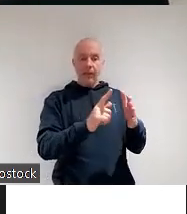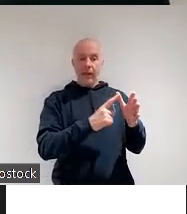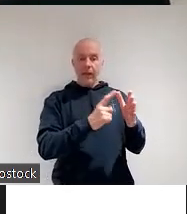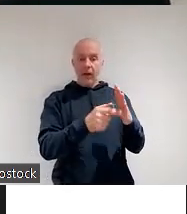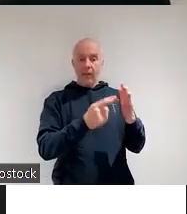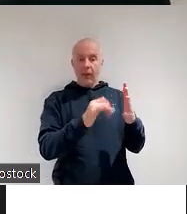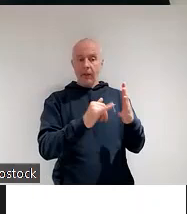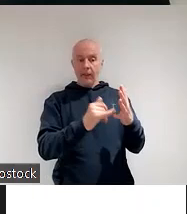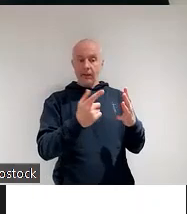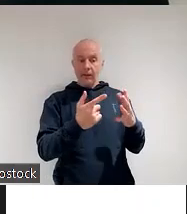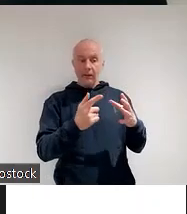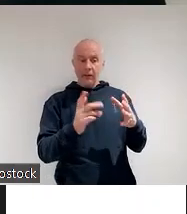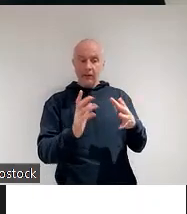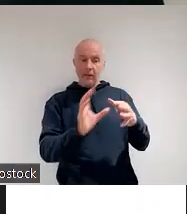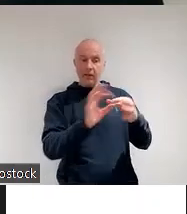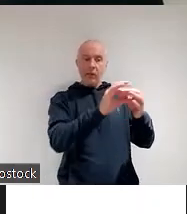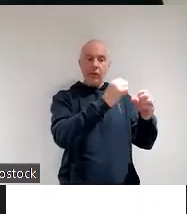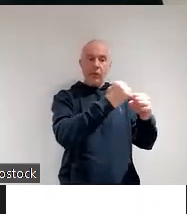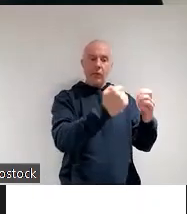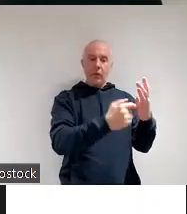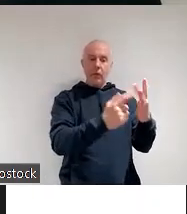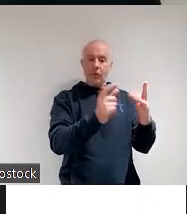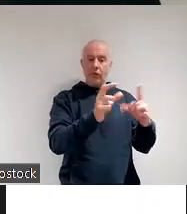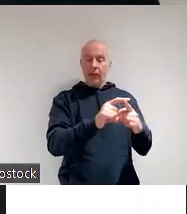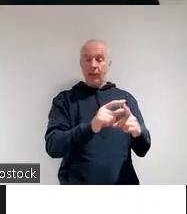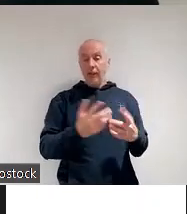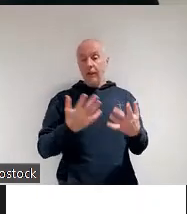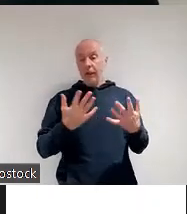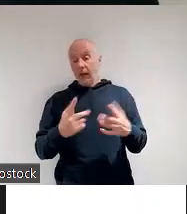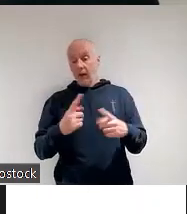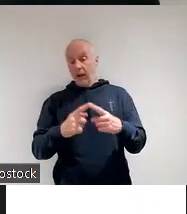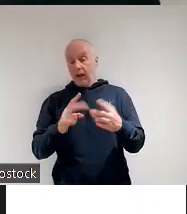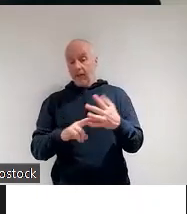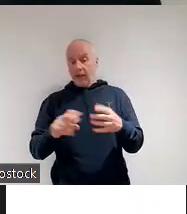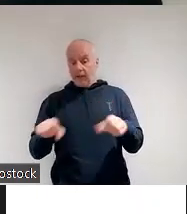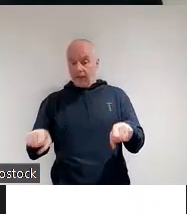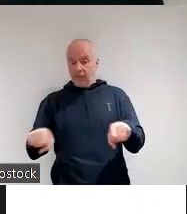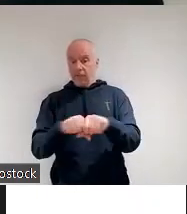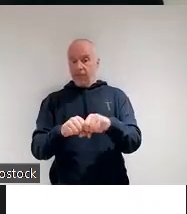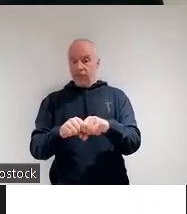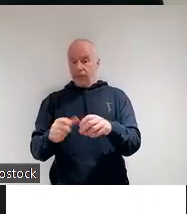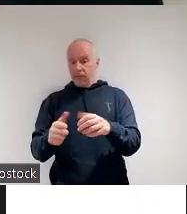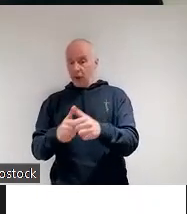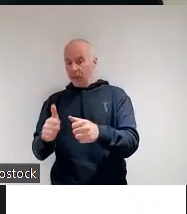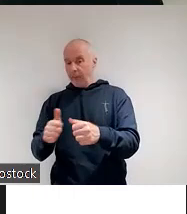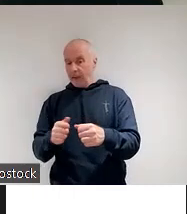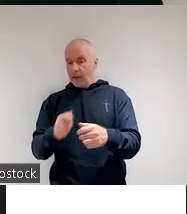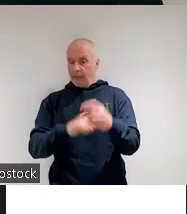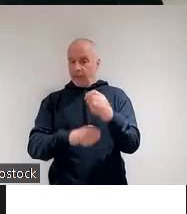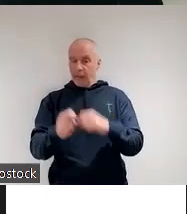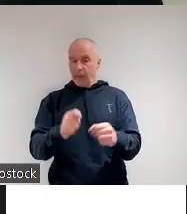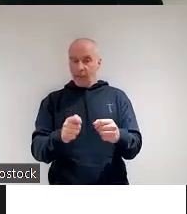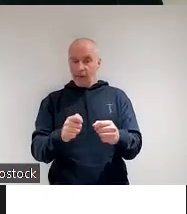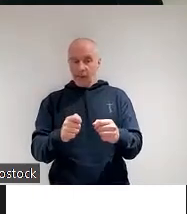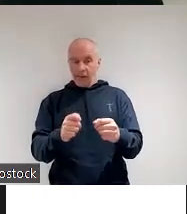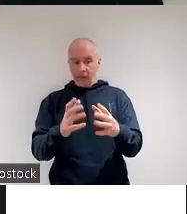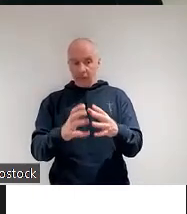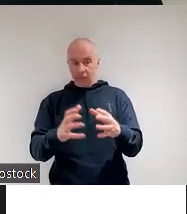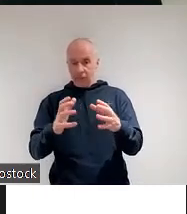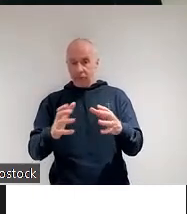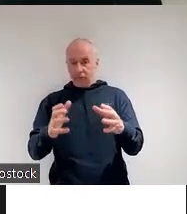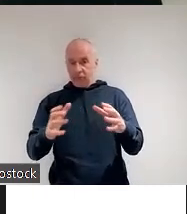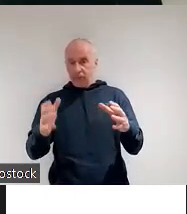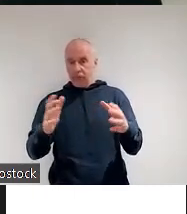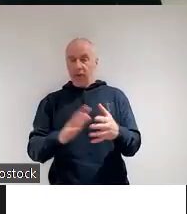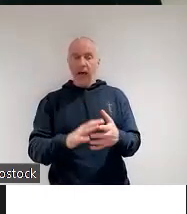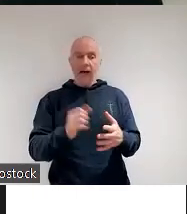now with the EV charging industry becomes evolving, and there are loads of good EV chargers which have got the EMI